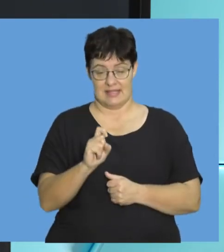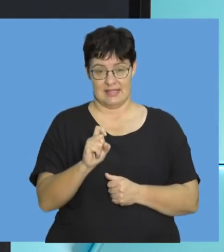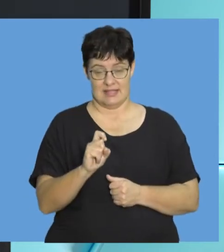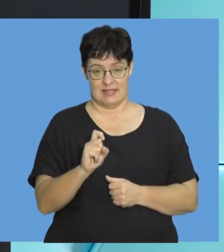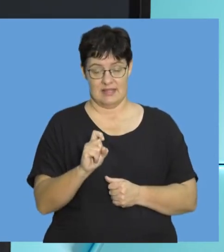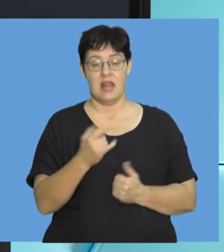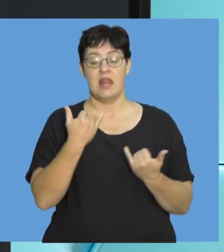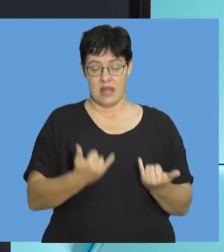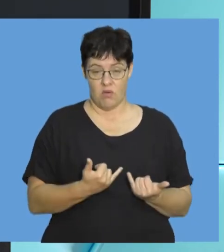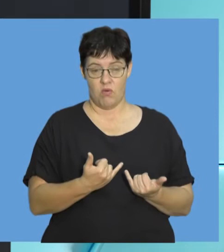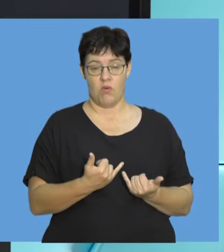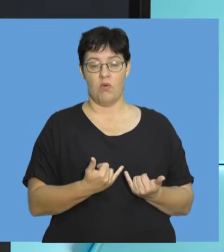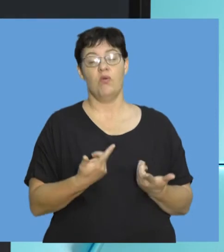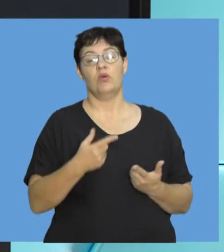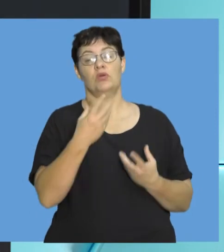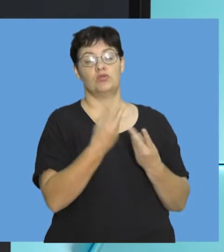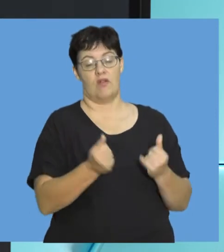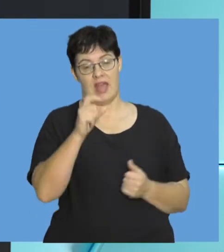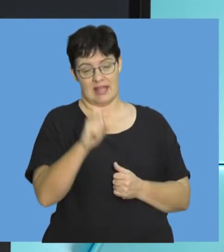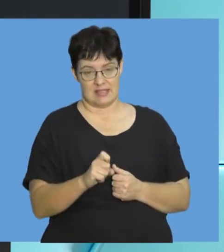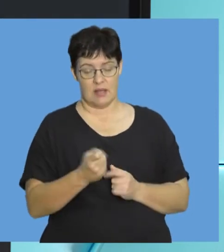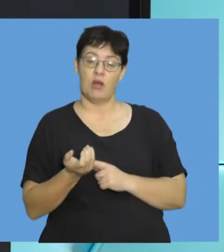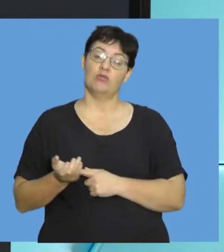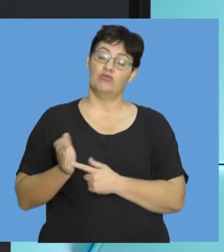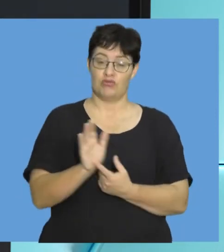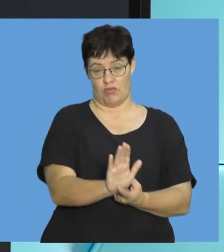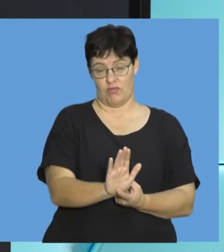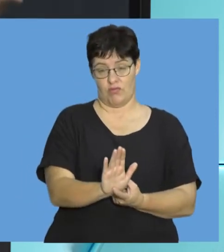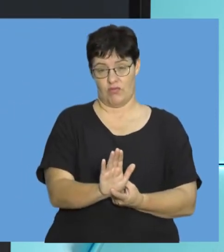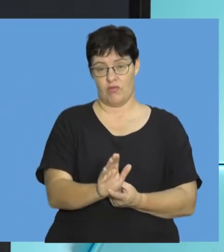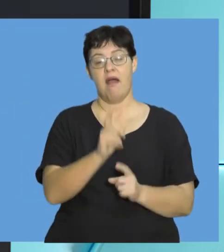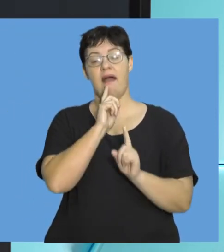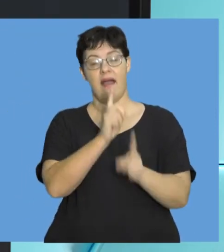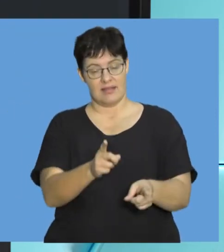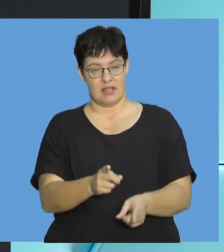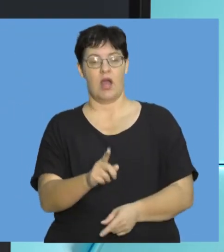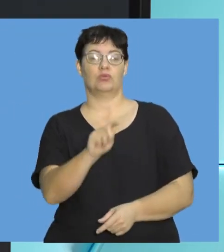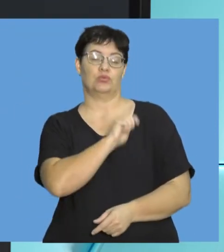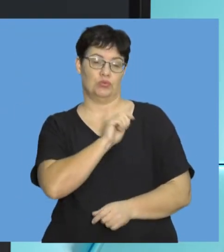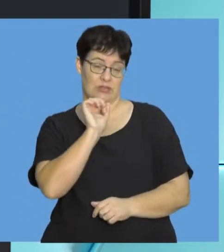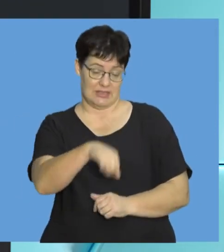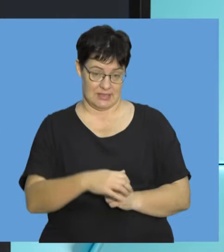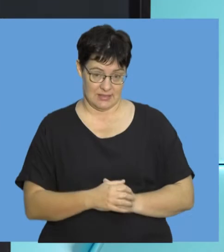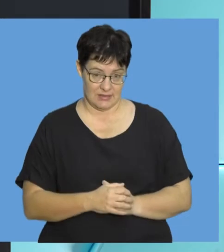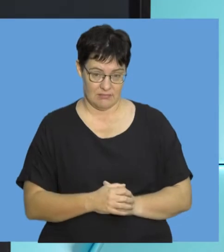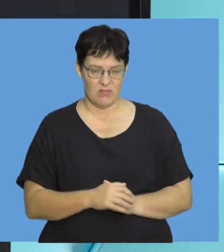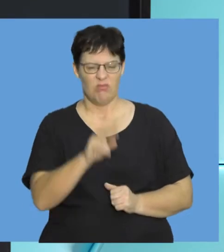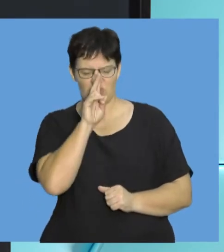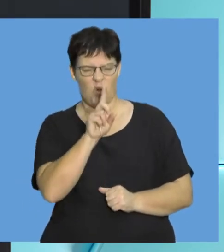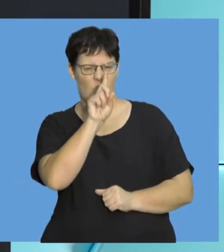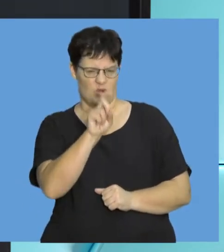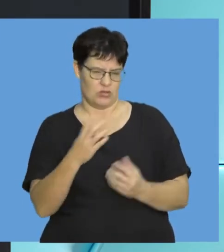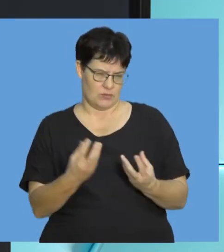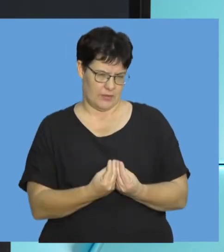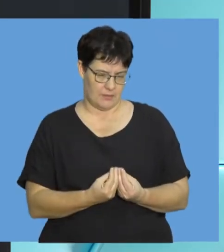So we're going to solve, and then maybe at the end try to show that our answer is actually correct. So let's look at a few questions